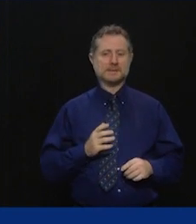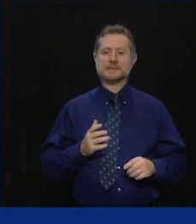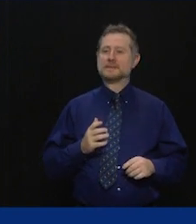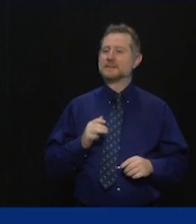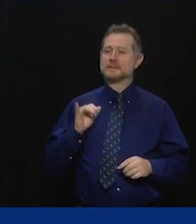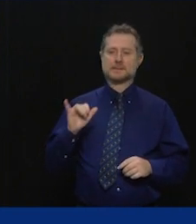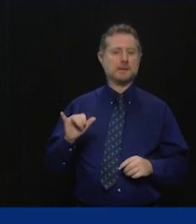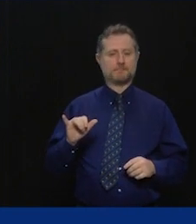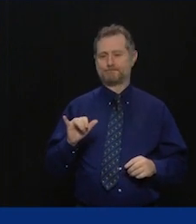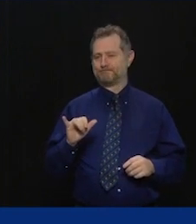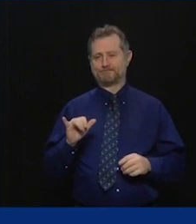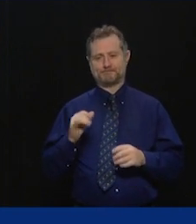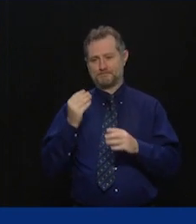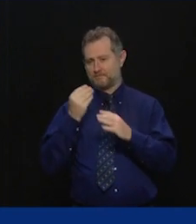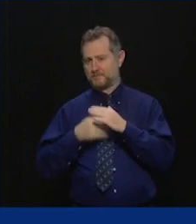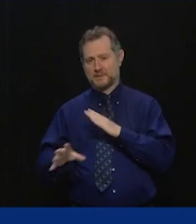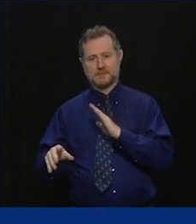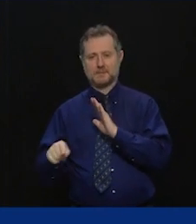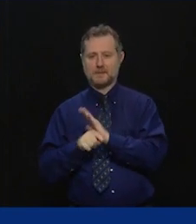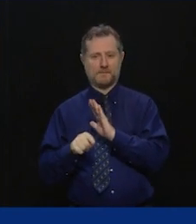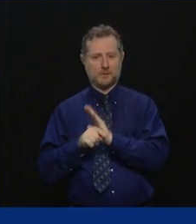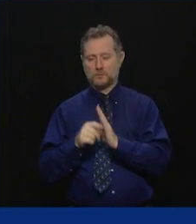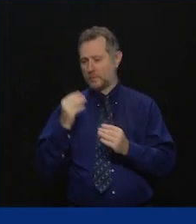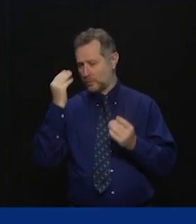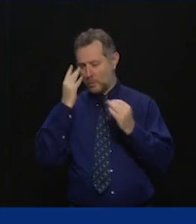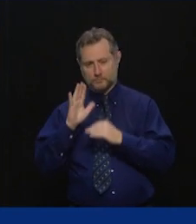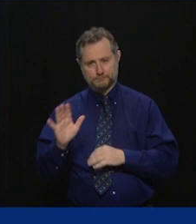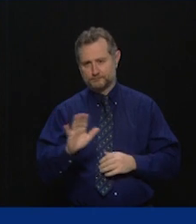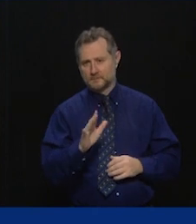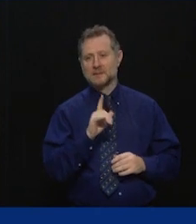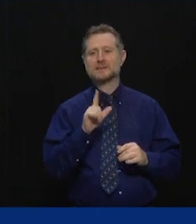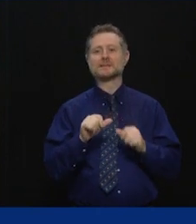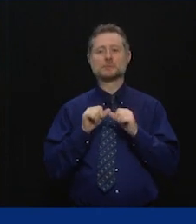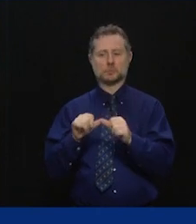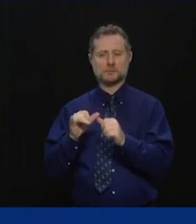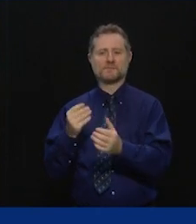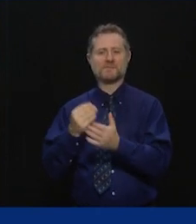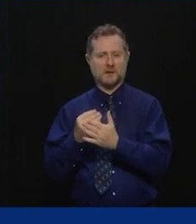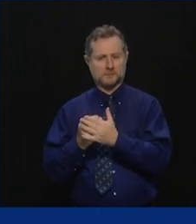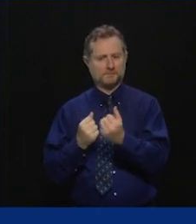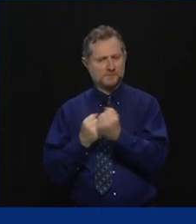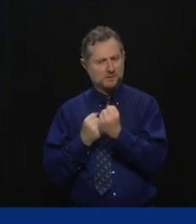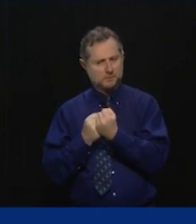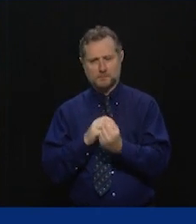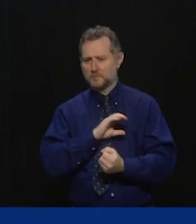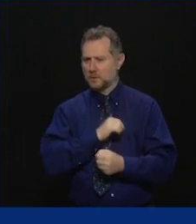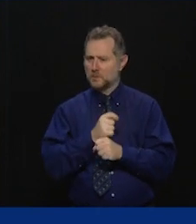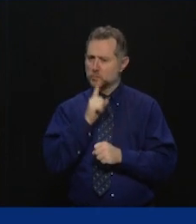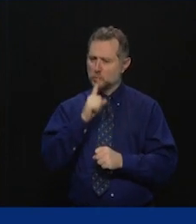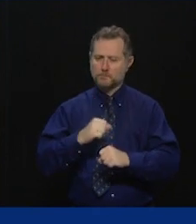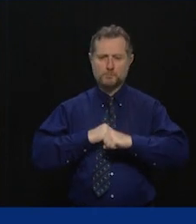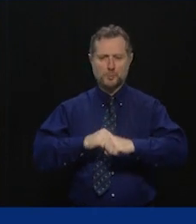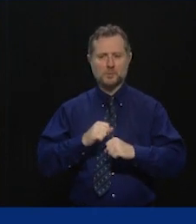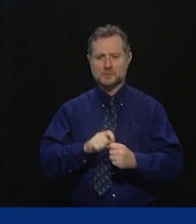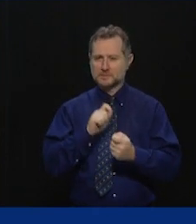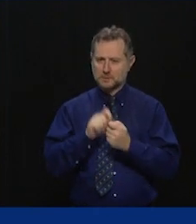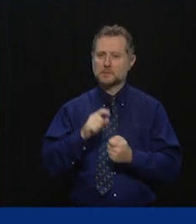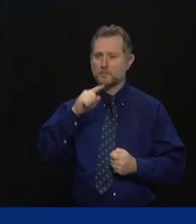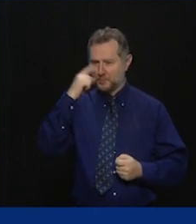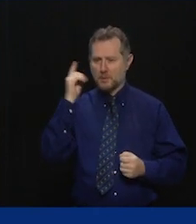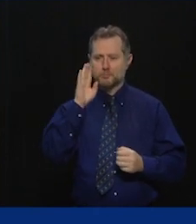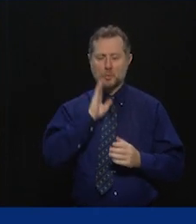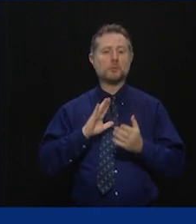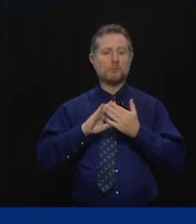believe that we have to continue to fund the police in the state to make sure that they can protect, particularly black and brown communities